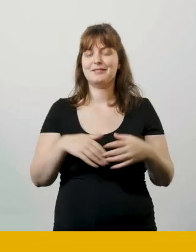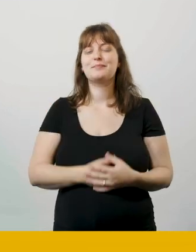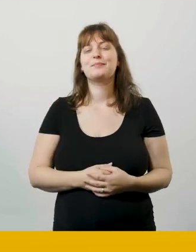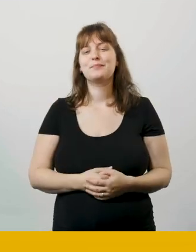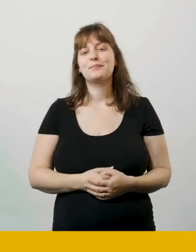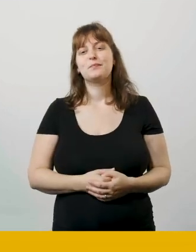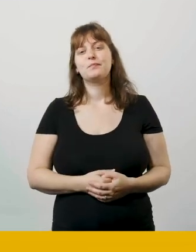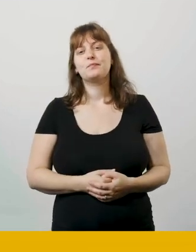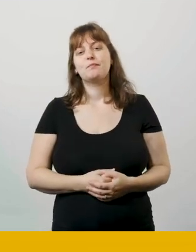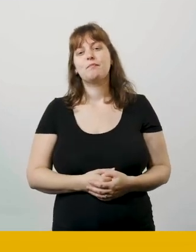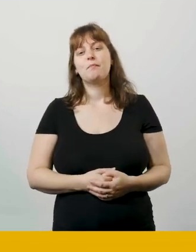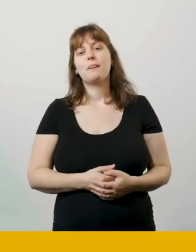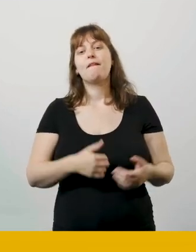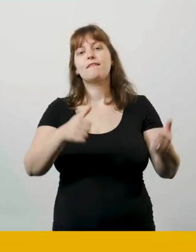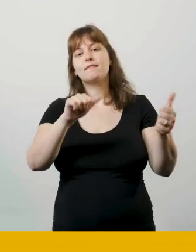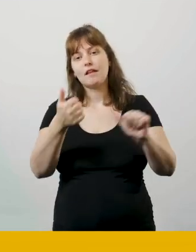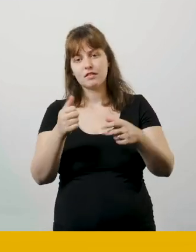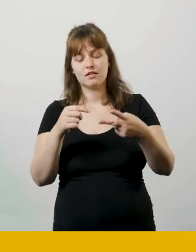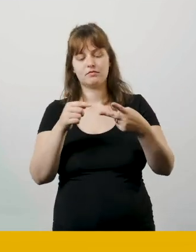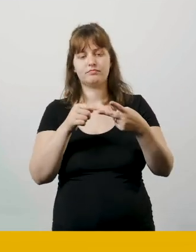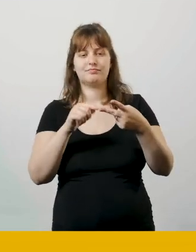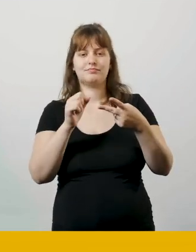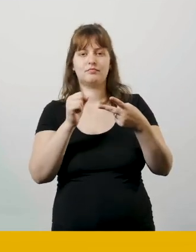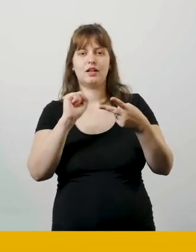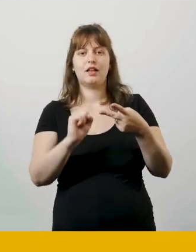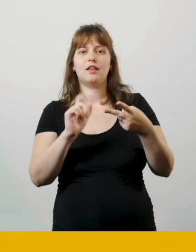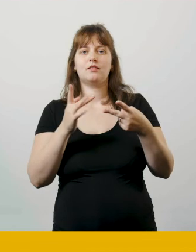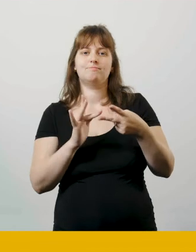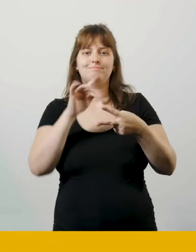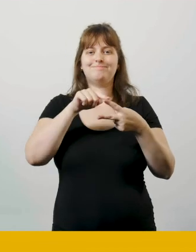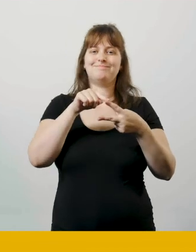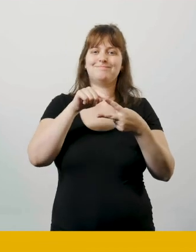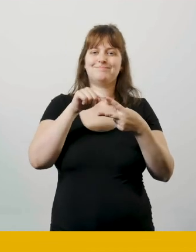And then try to go to the limit experiencer,